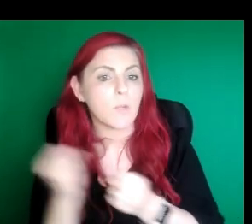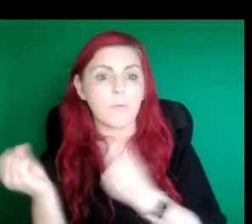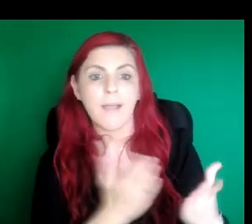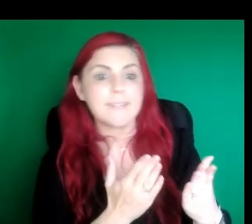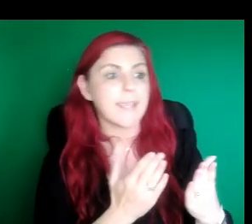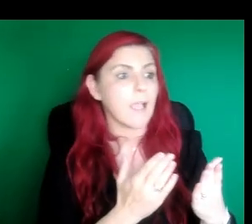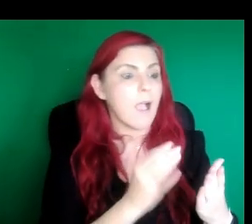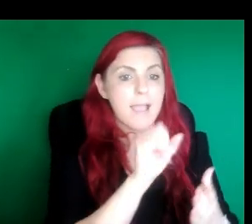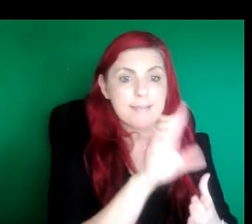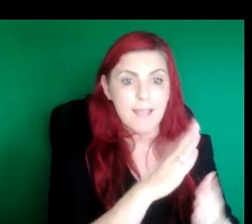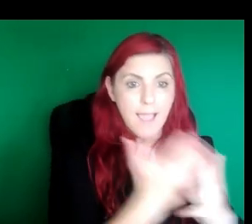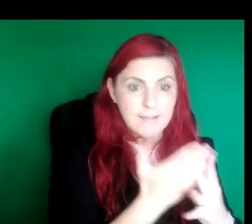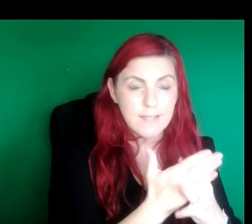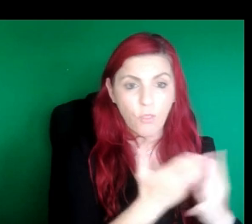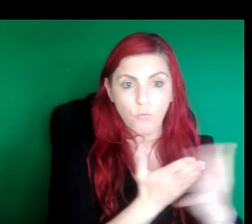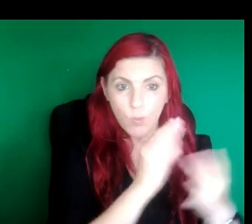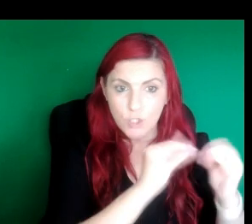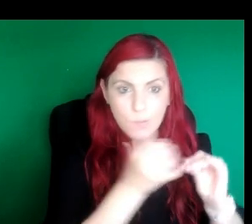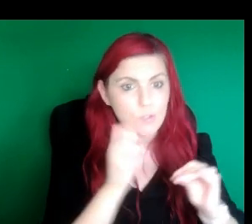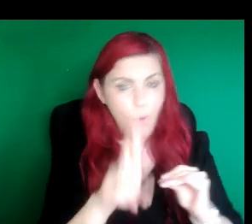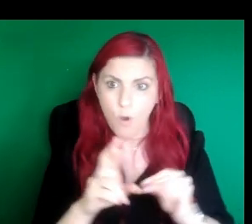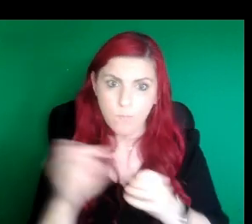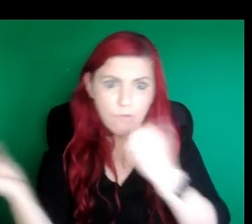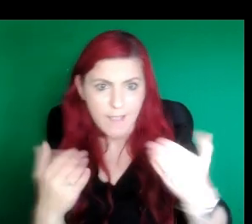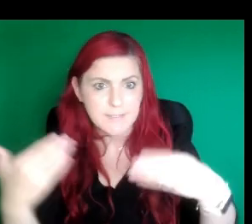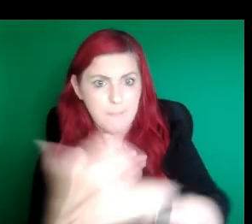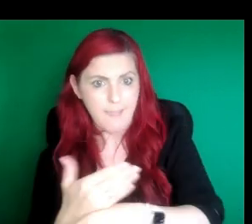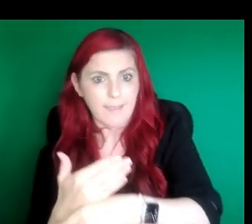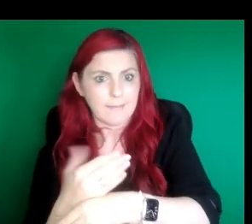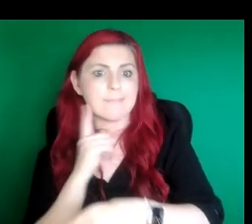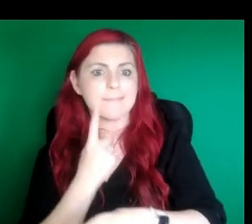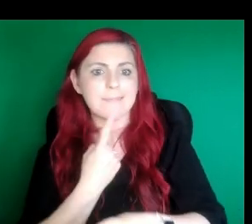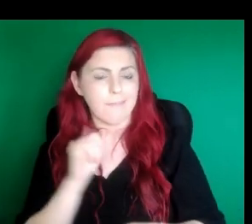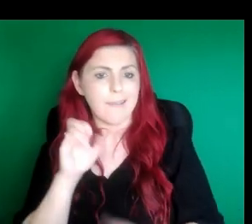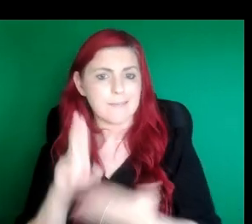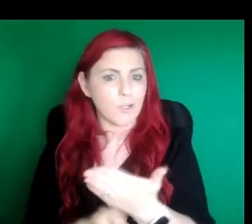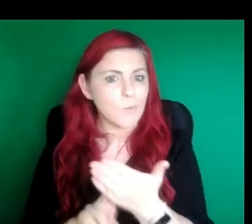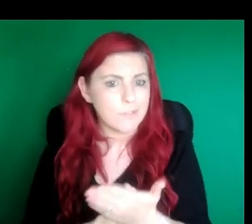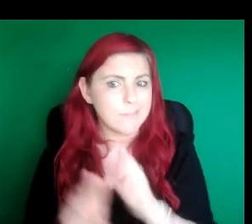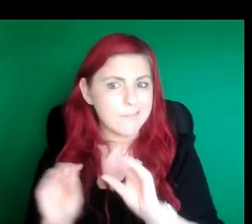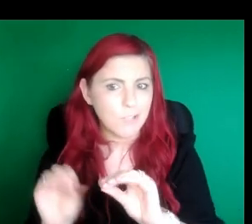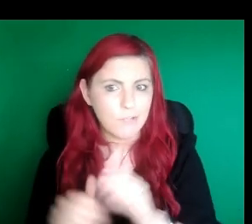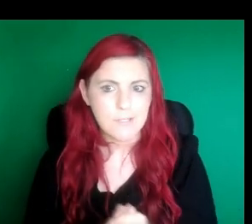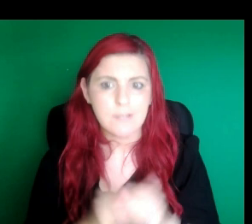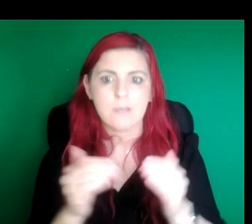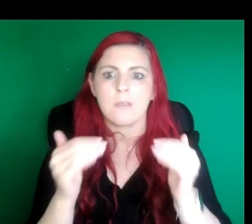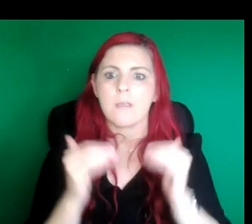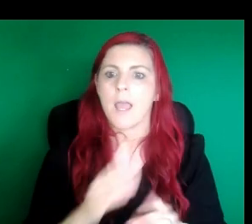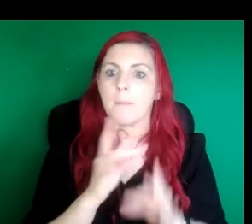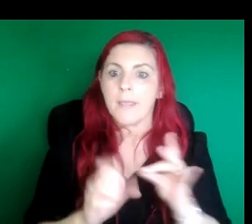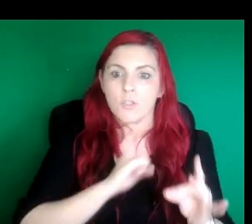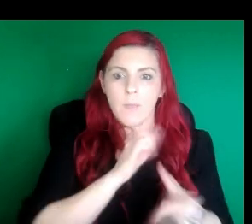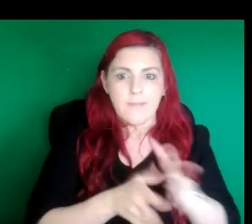language themselves, and in terms of cost. And then there needs to be access to high quality sign language education for deaf